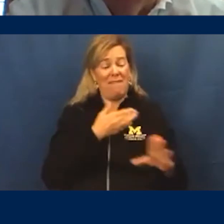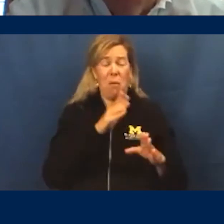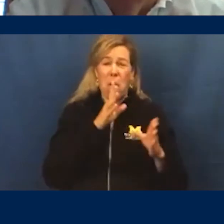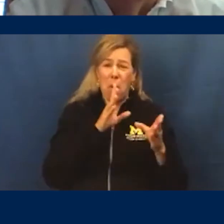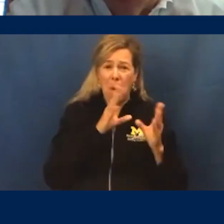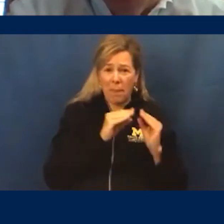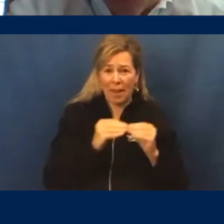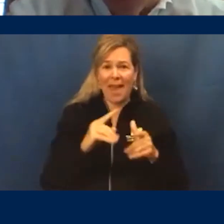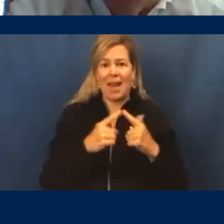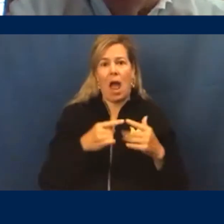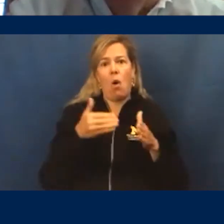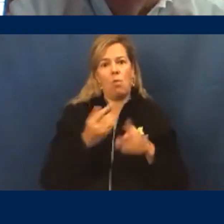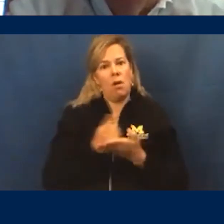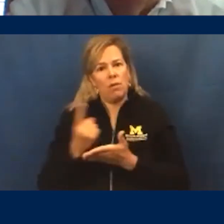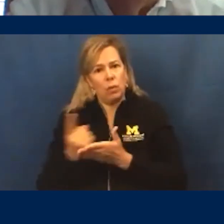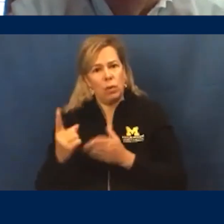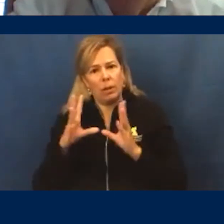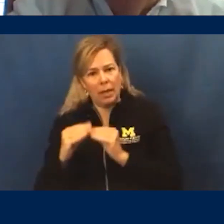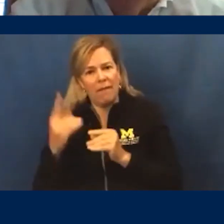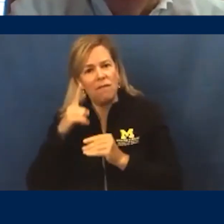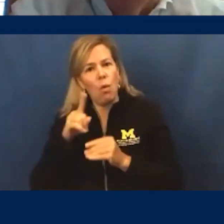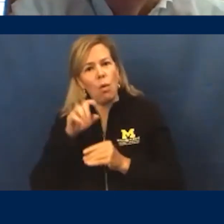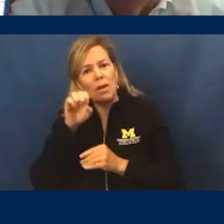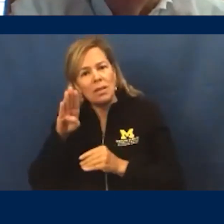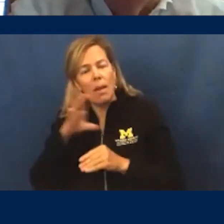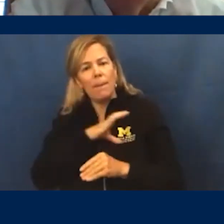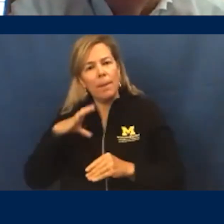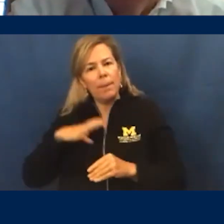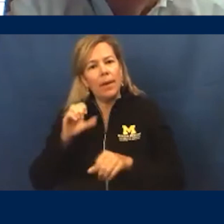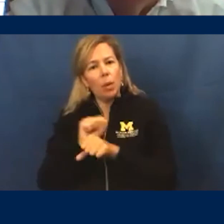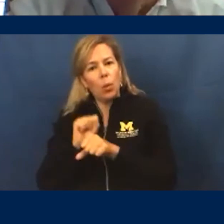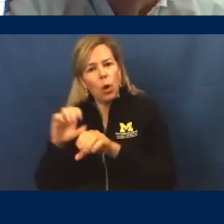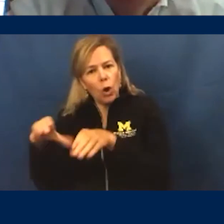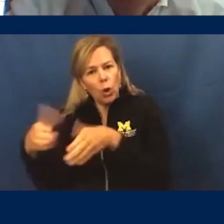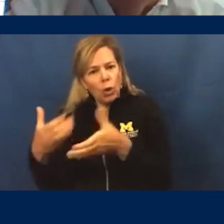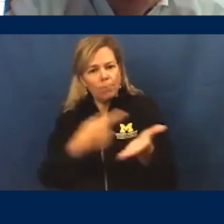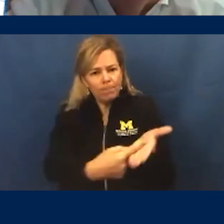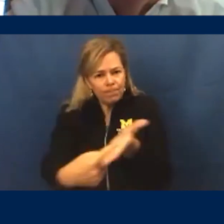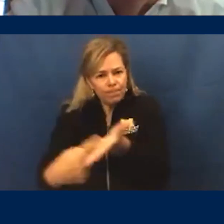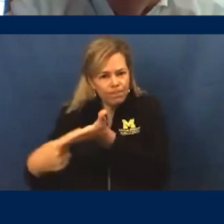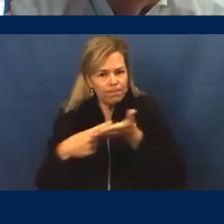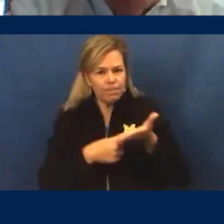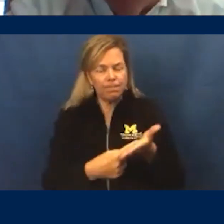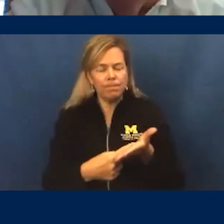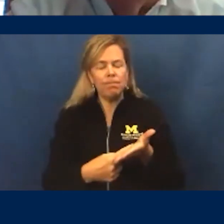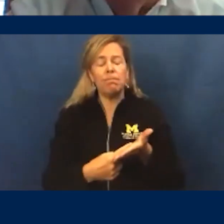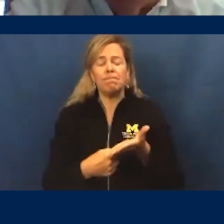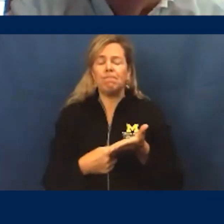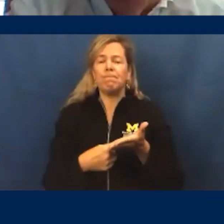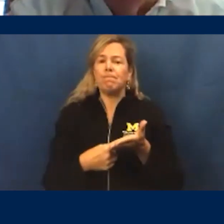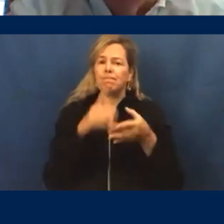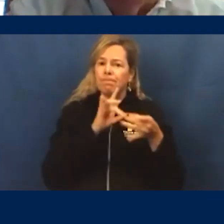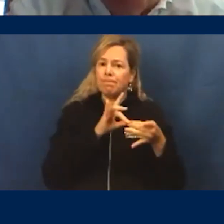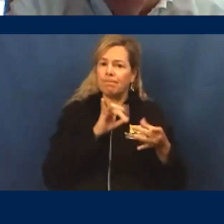for subcommittee and work group meeting discussions. I should mention that the